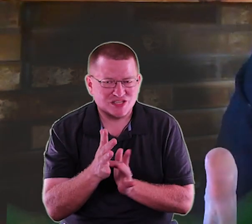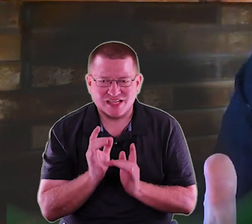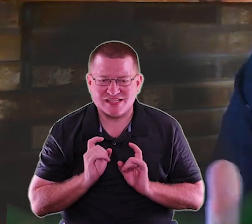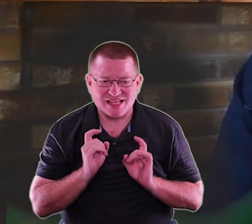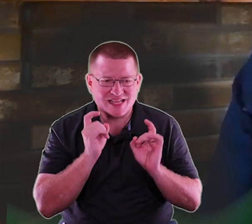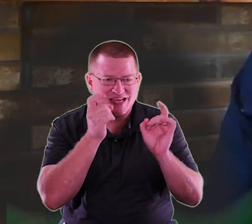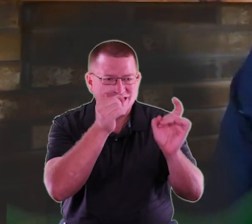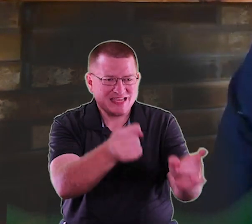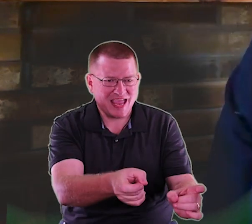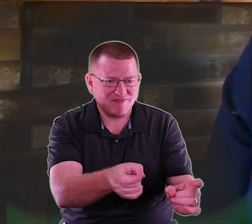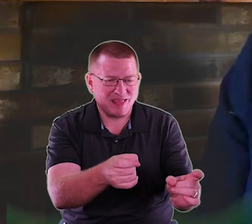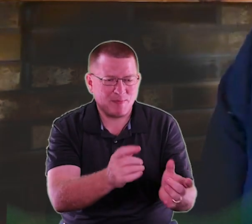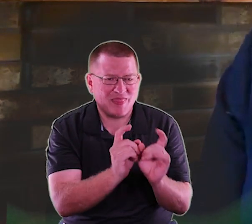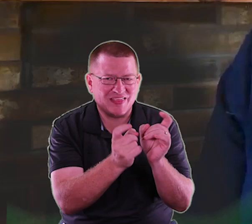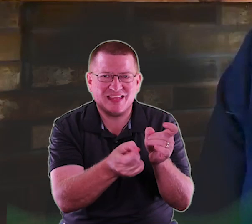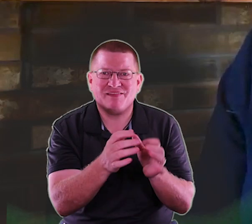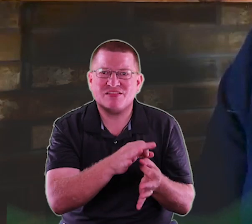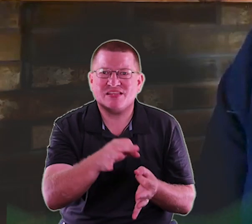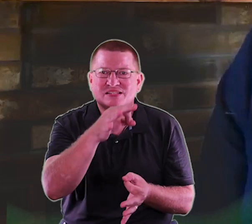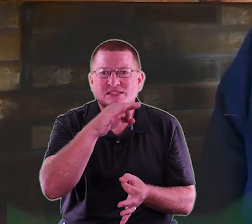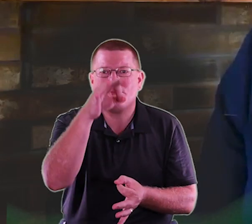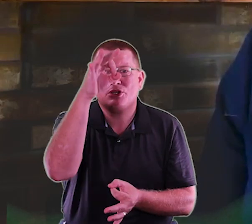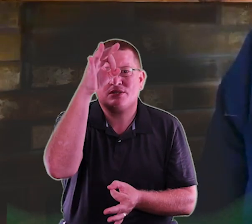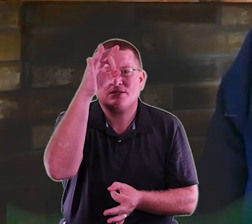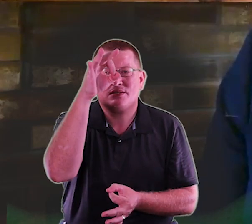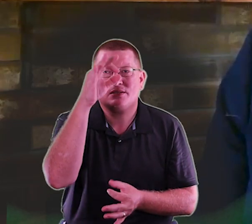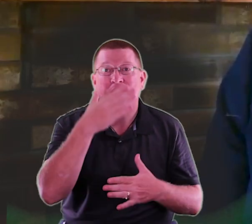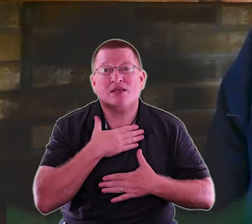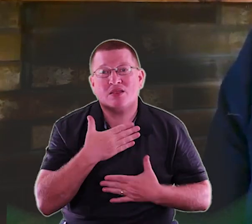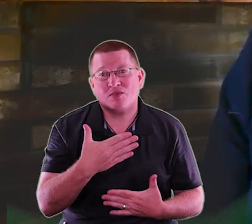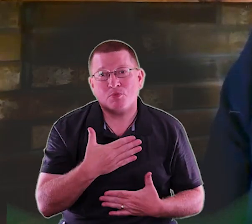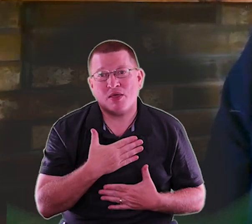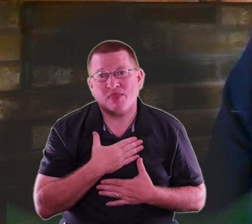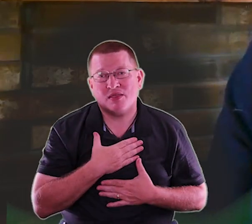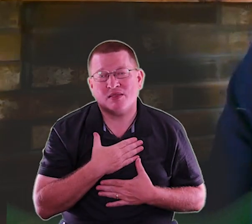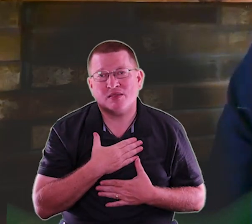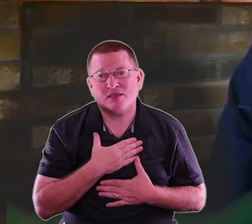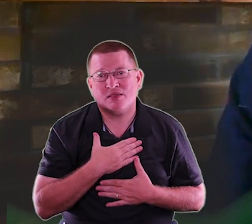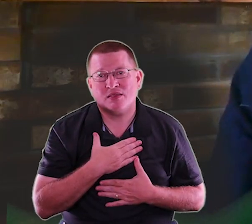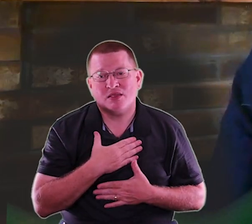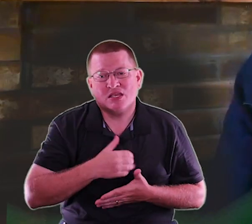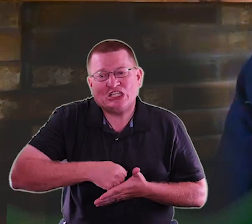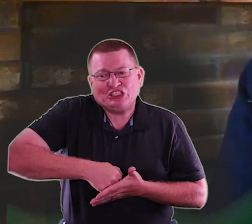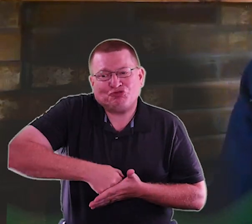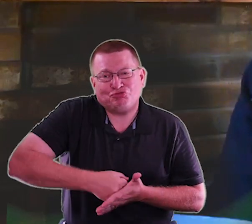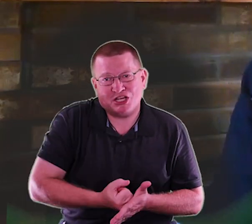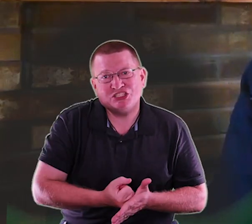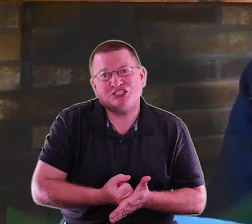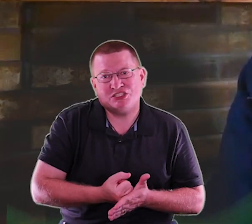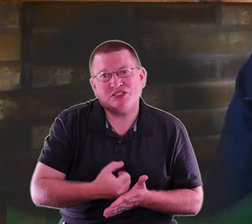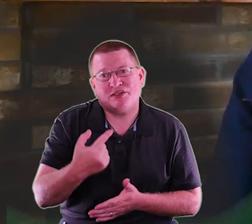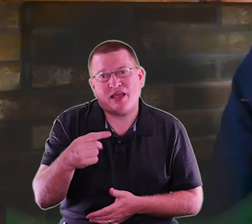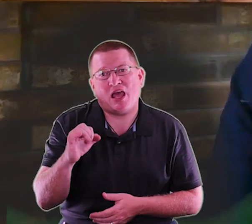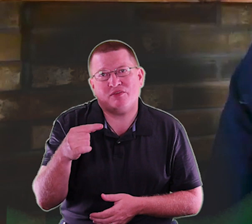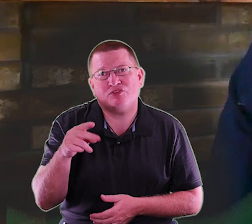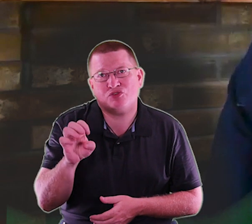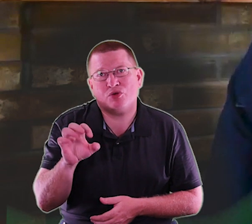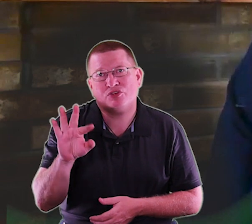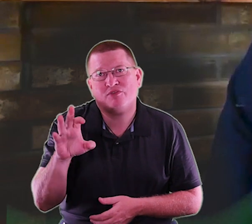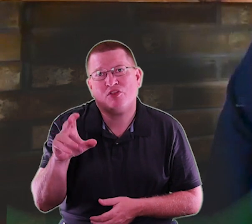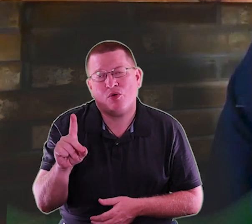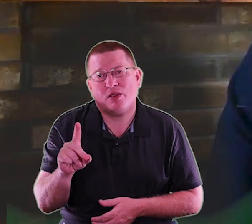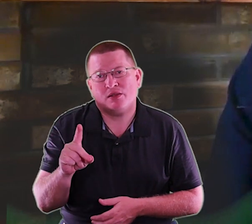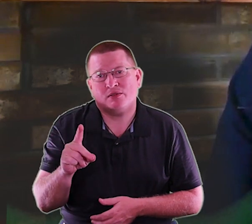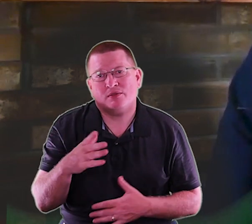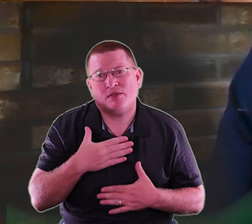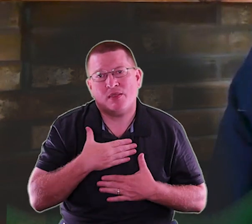them the gift of the spirit, the breath crushed out of George Floyd, the breath of